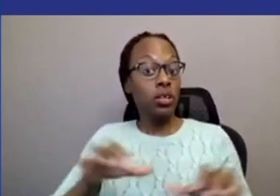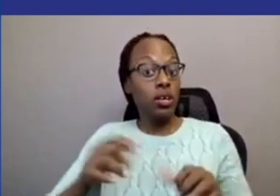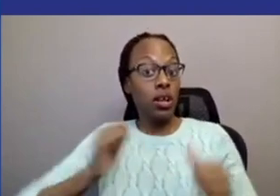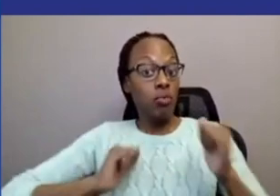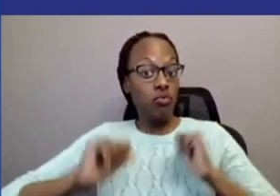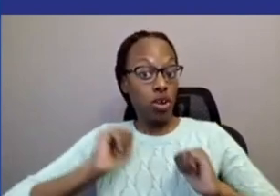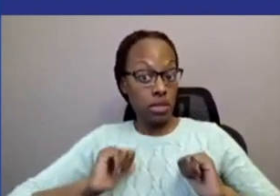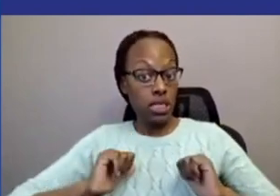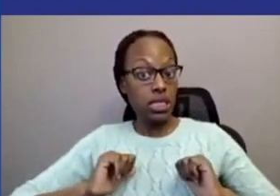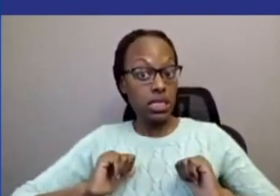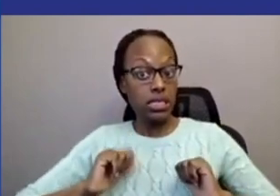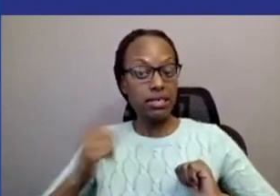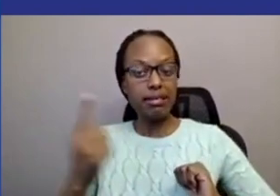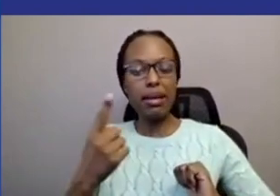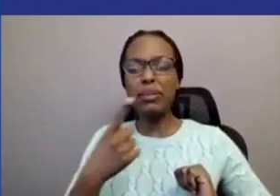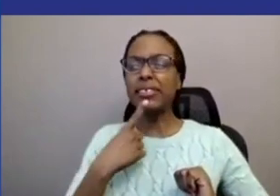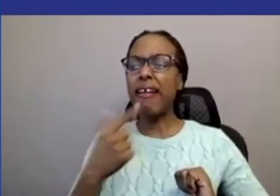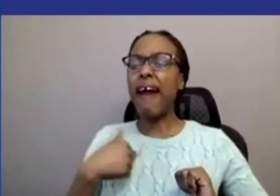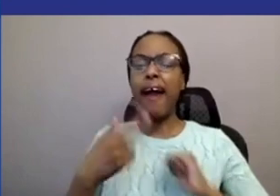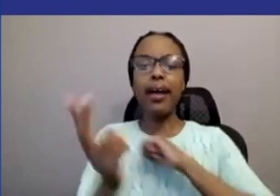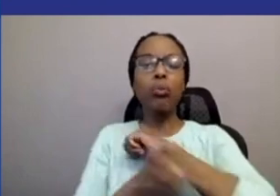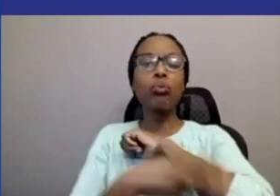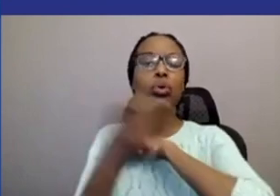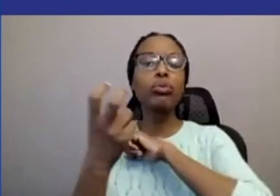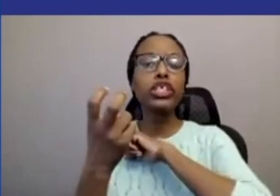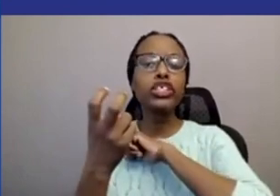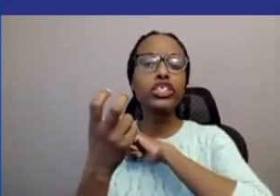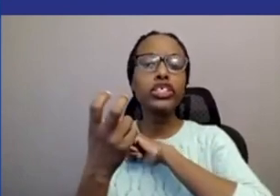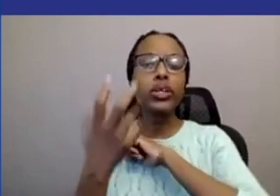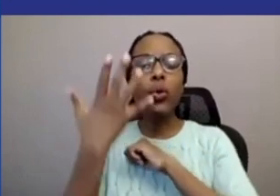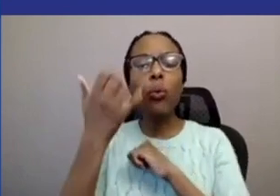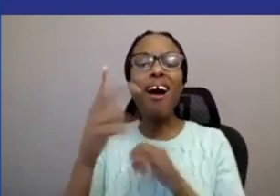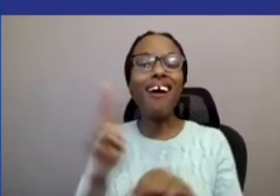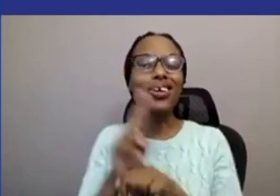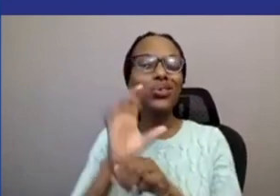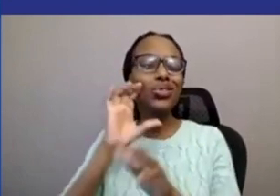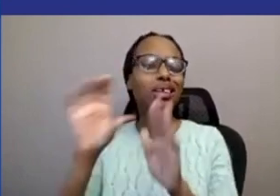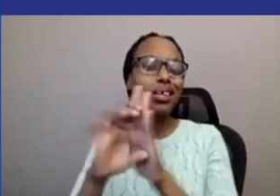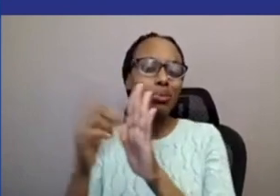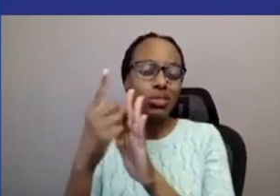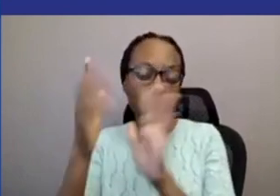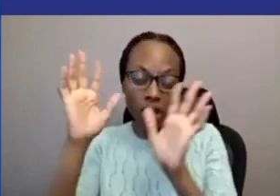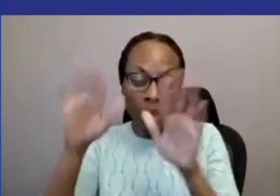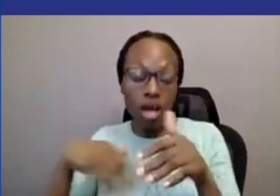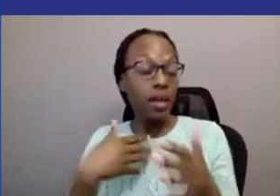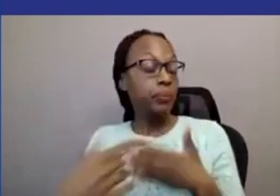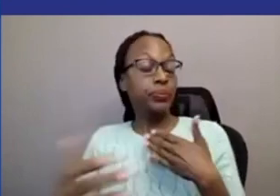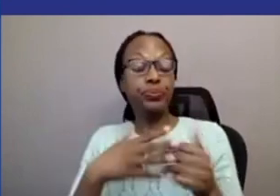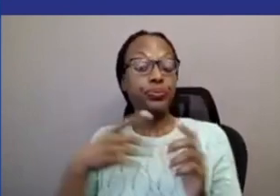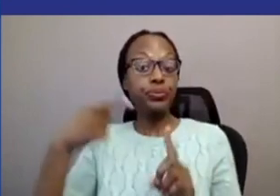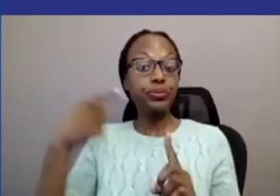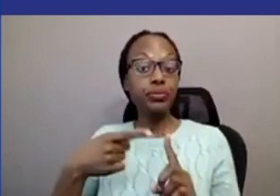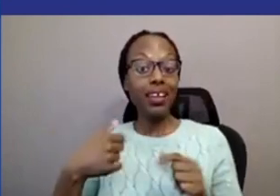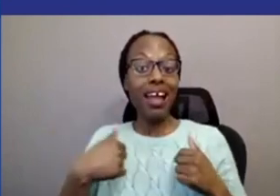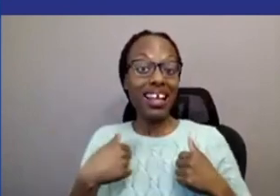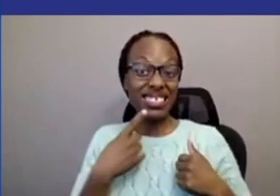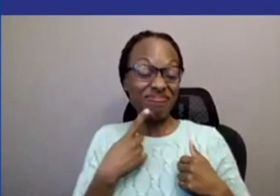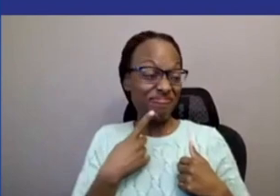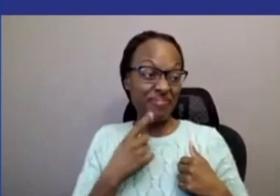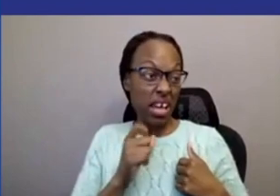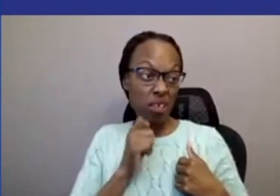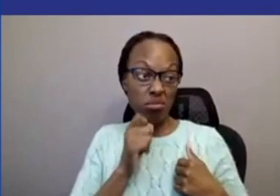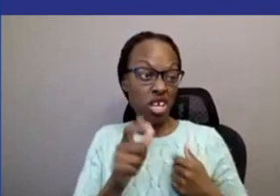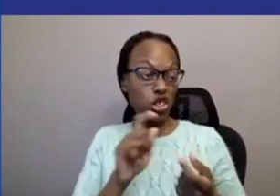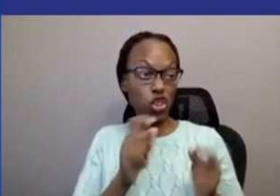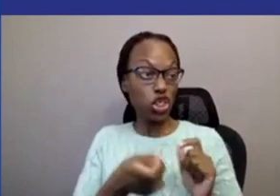of appropriation or something because I used an image, whatever. Long story short, I said, I'm not changing my number. I'm